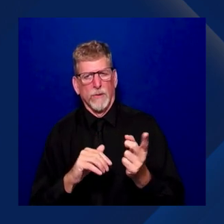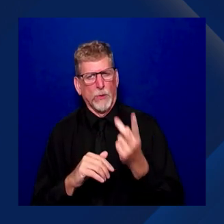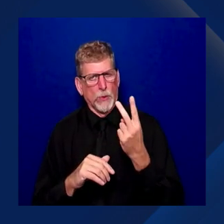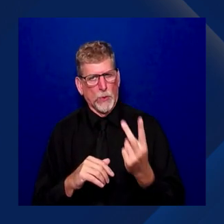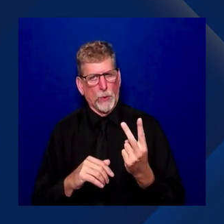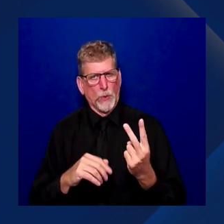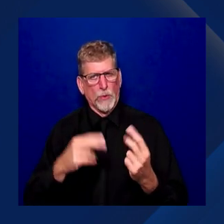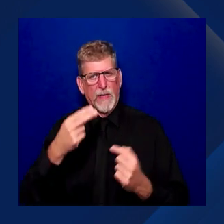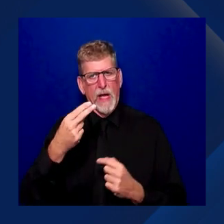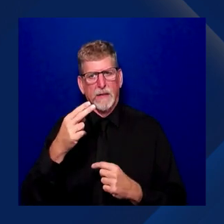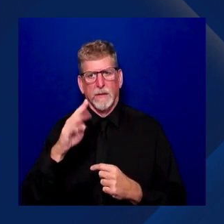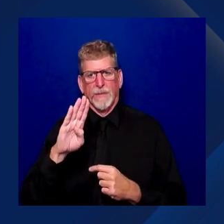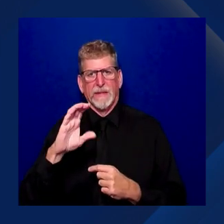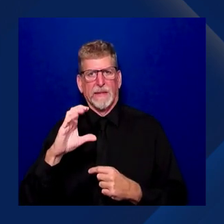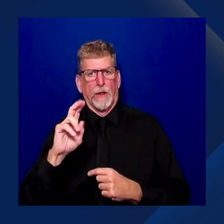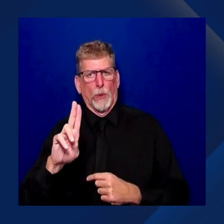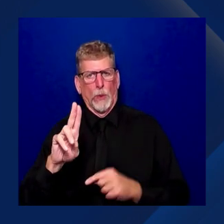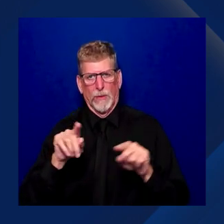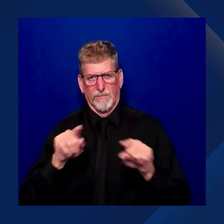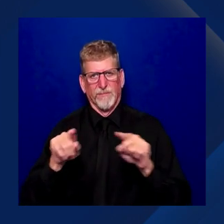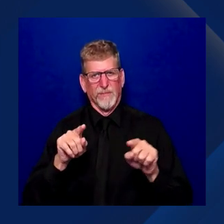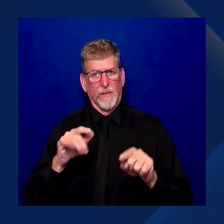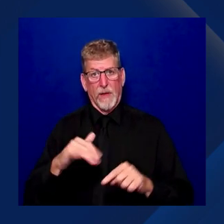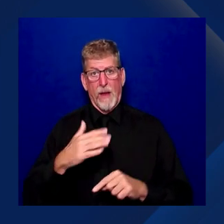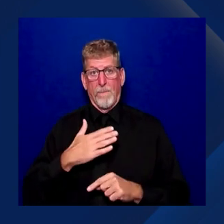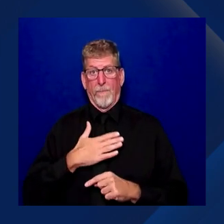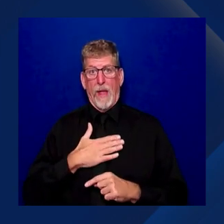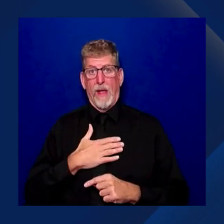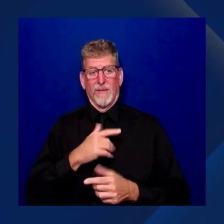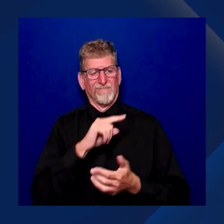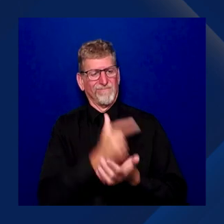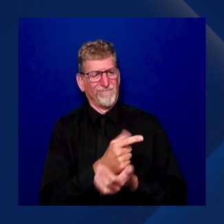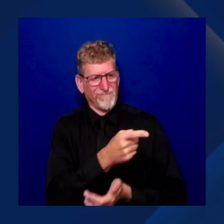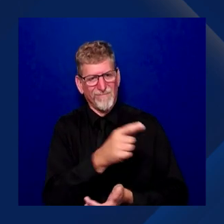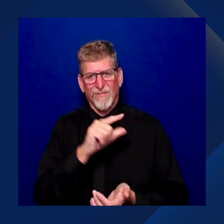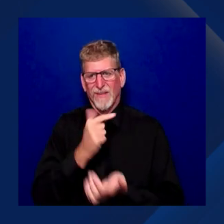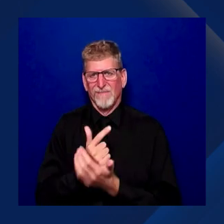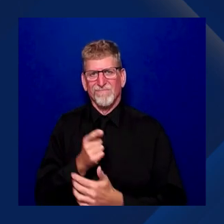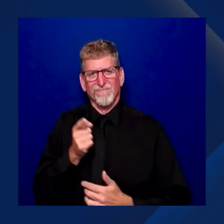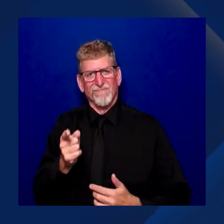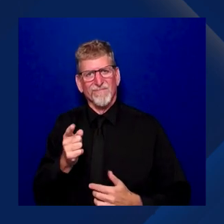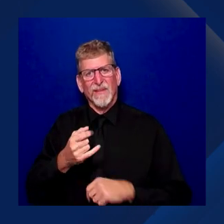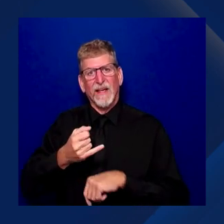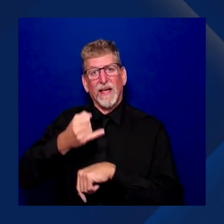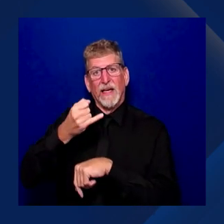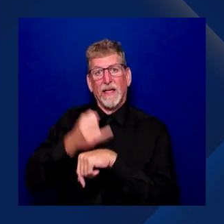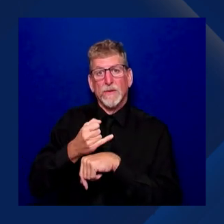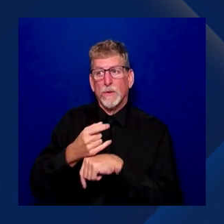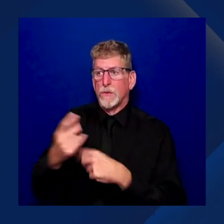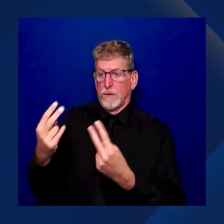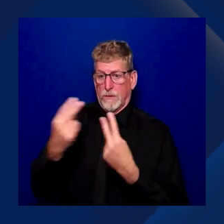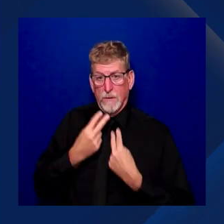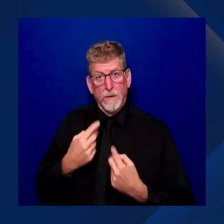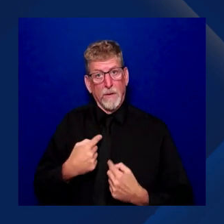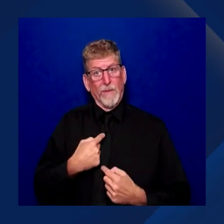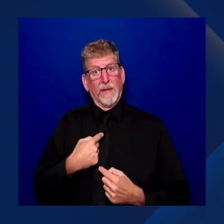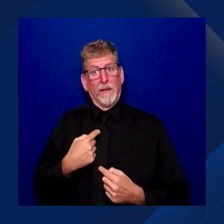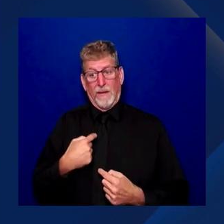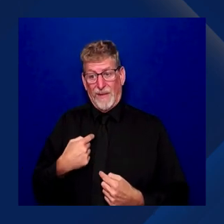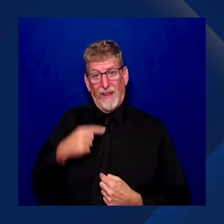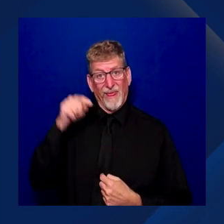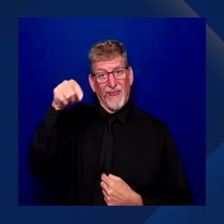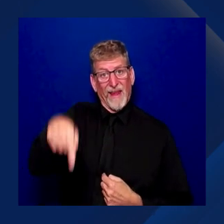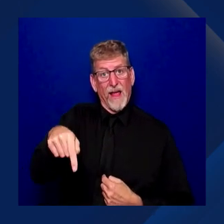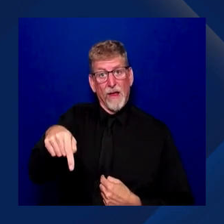These two institutions saw not only who I was at the time, but what I would become and what I would do for our